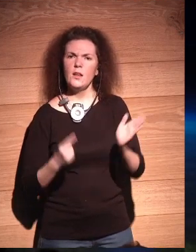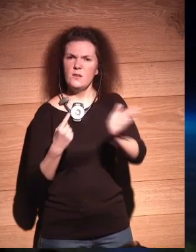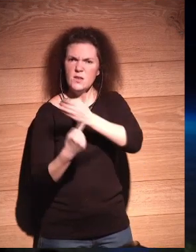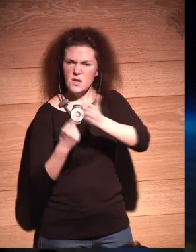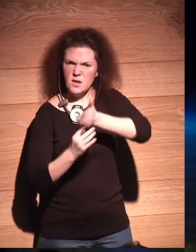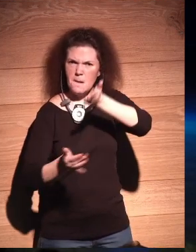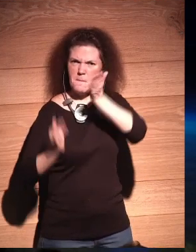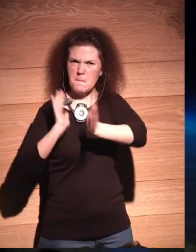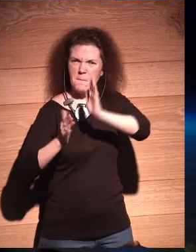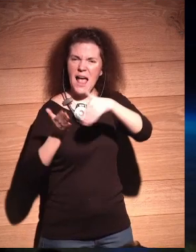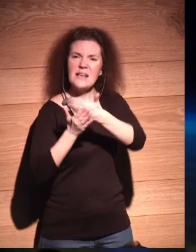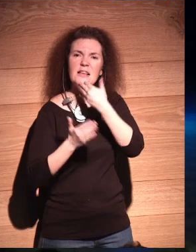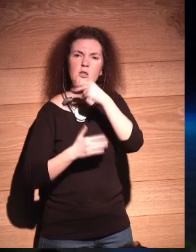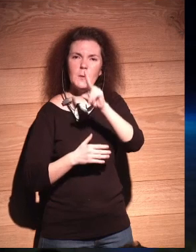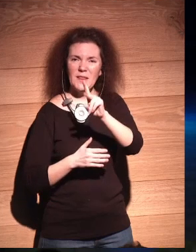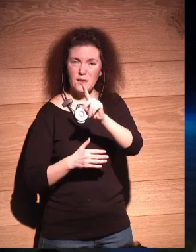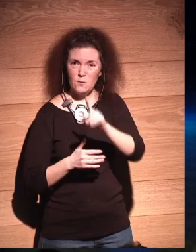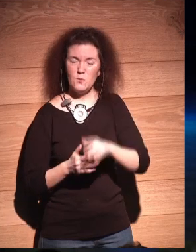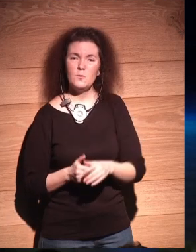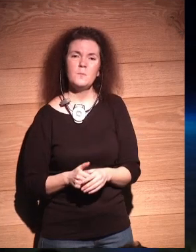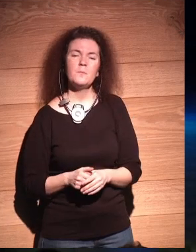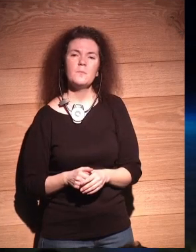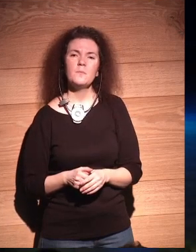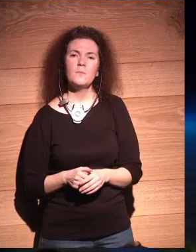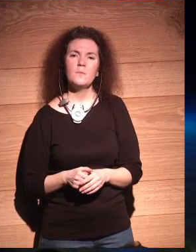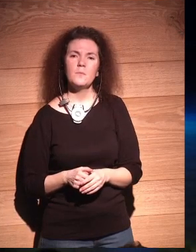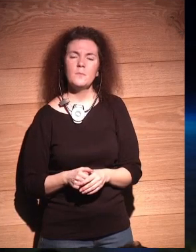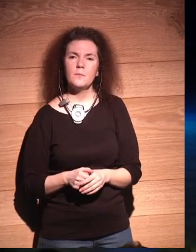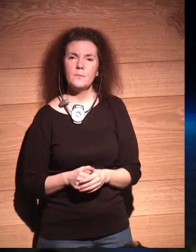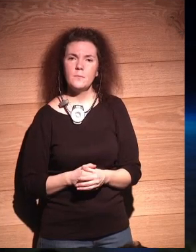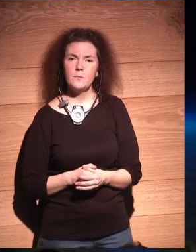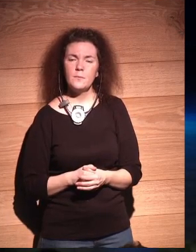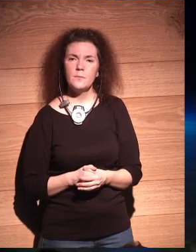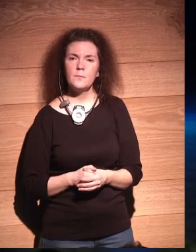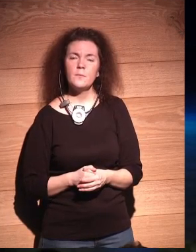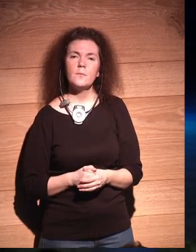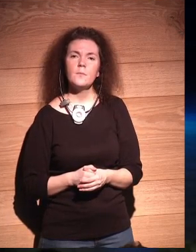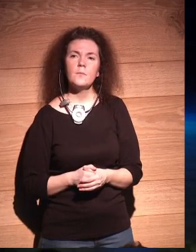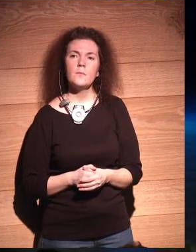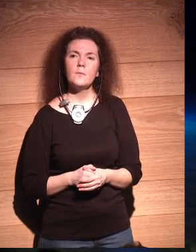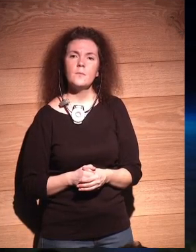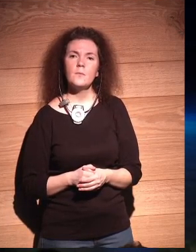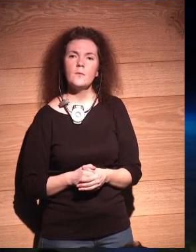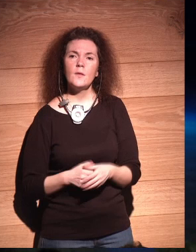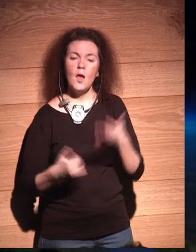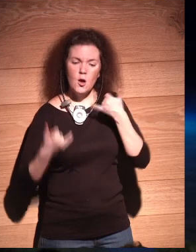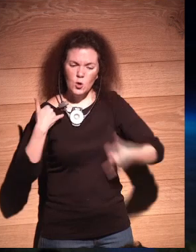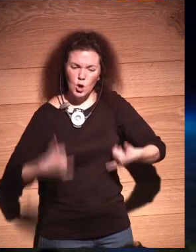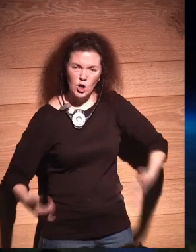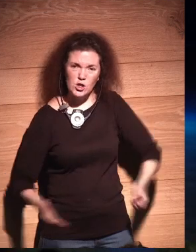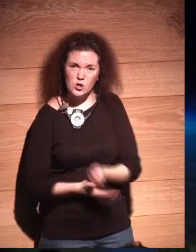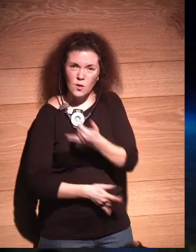21. His teeth were ripped out. He was cut all over. He was put in